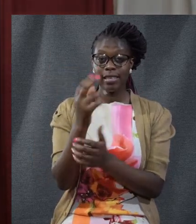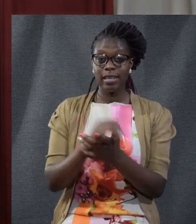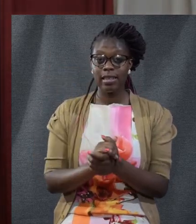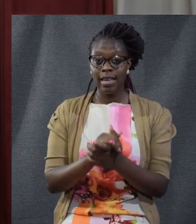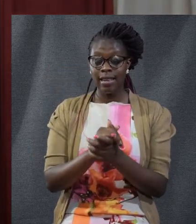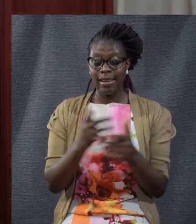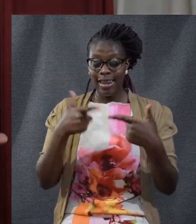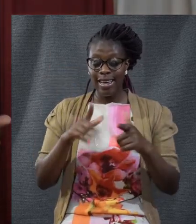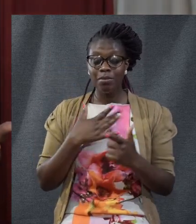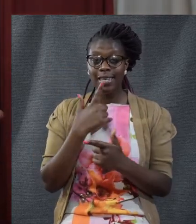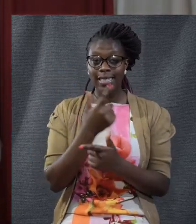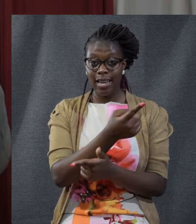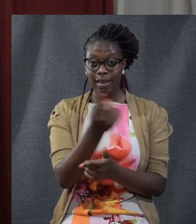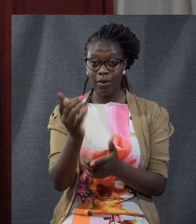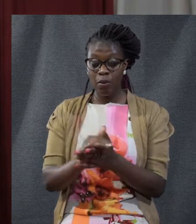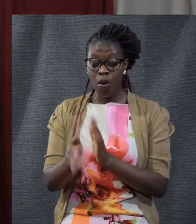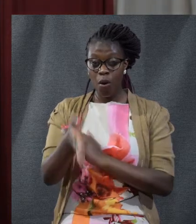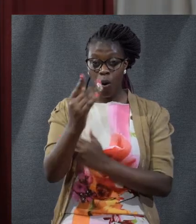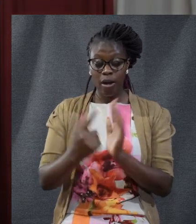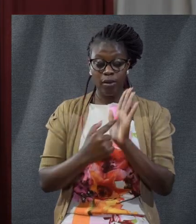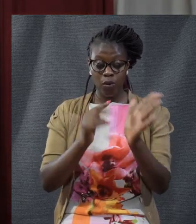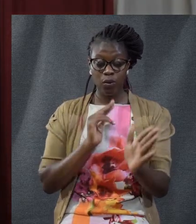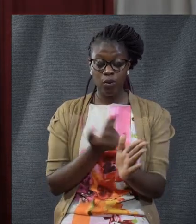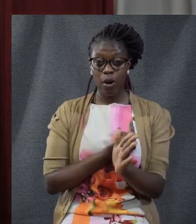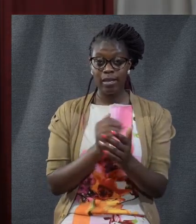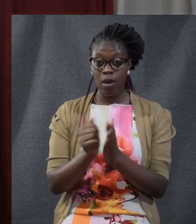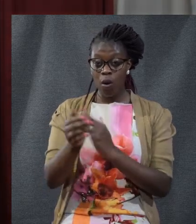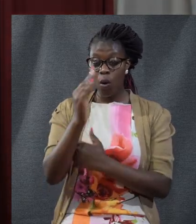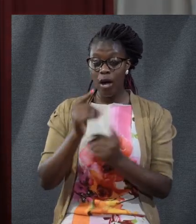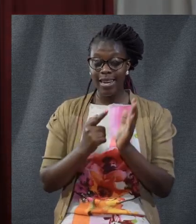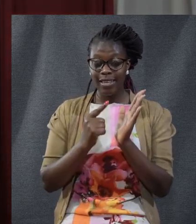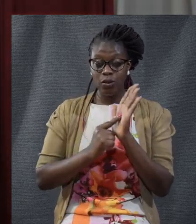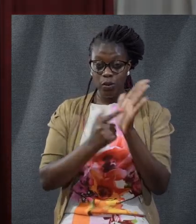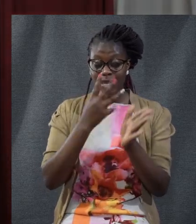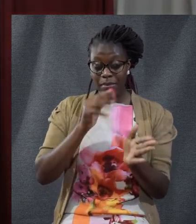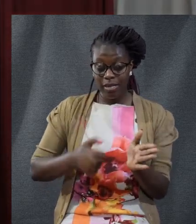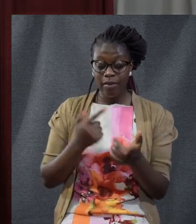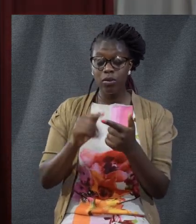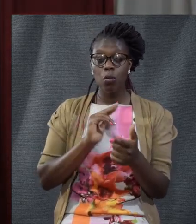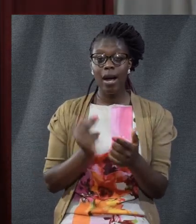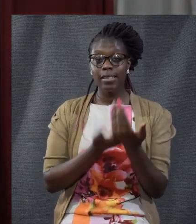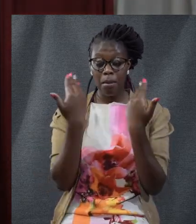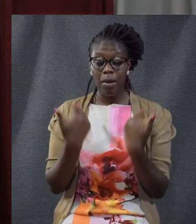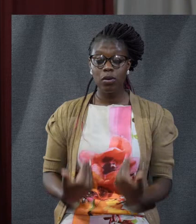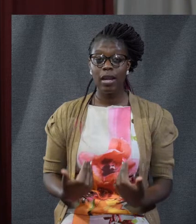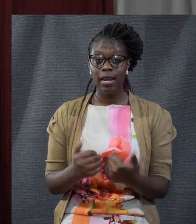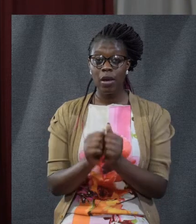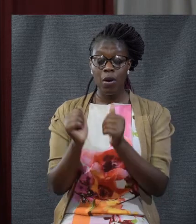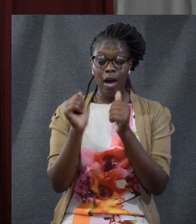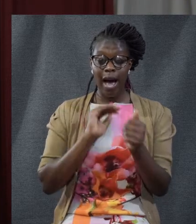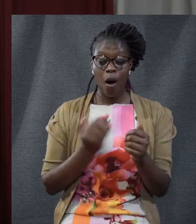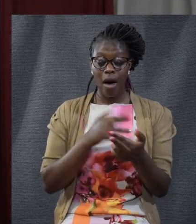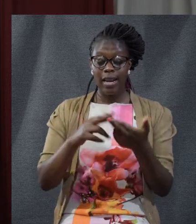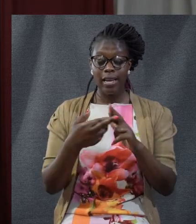wewe mwenyewe. And let me say this. That God reveals to us, he reveals himself to us personally. That our relationship with him